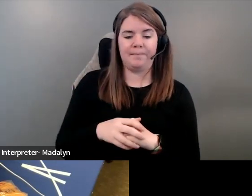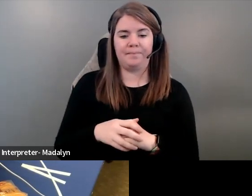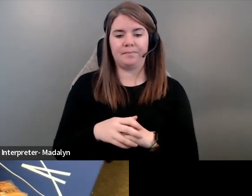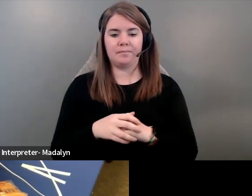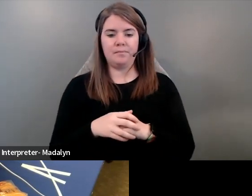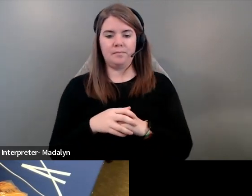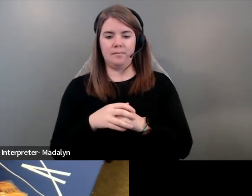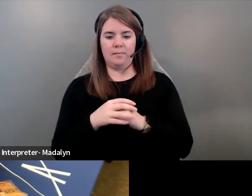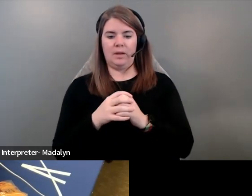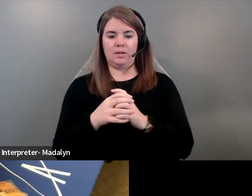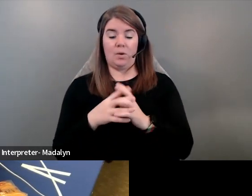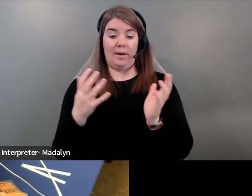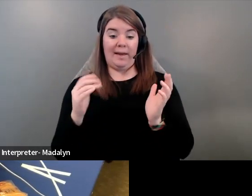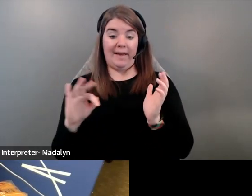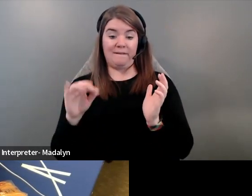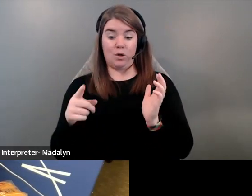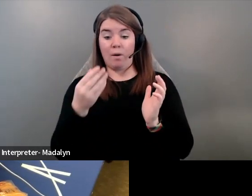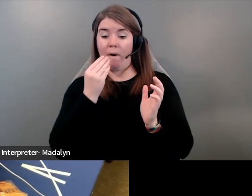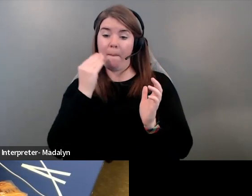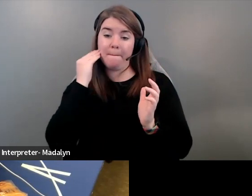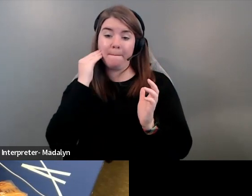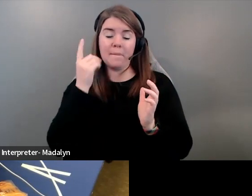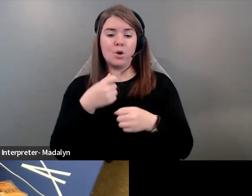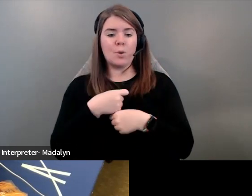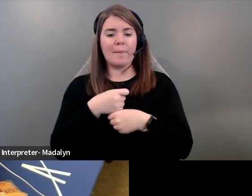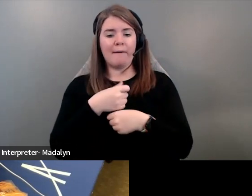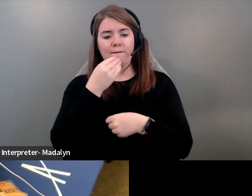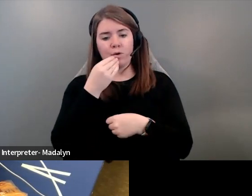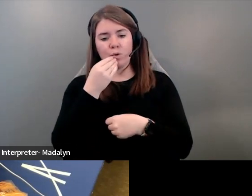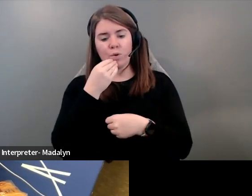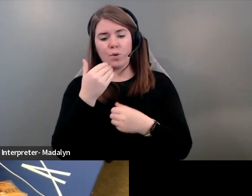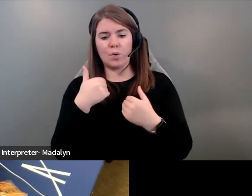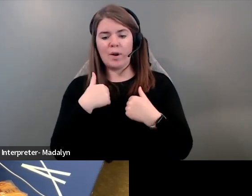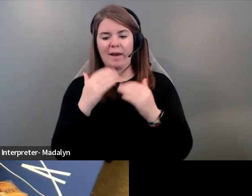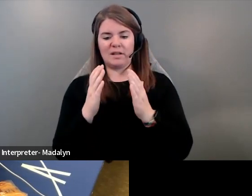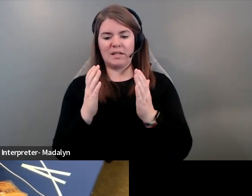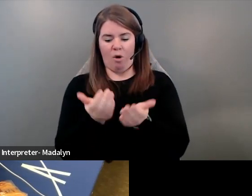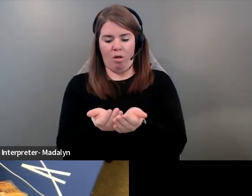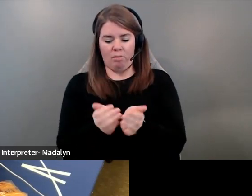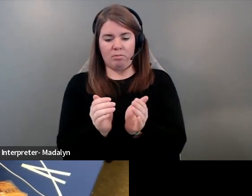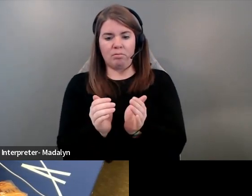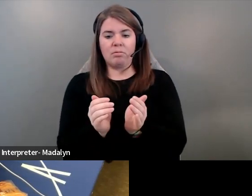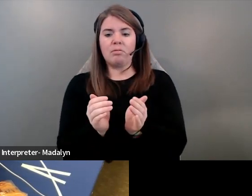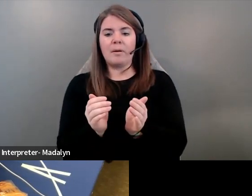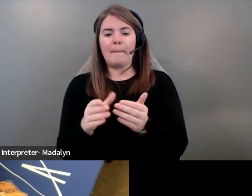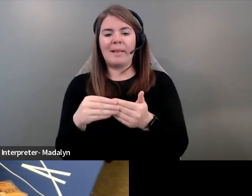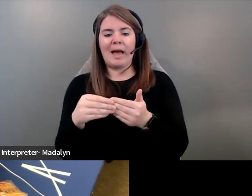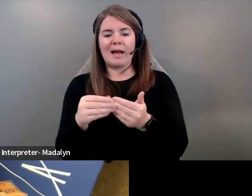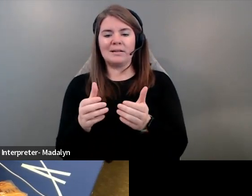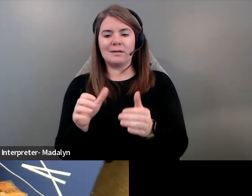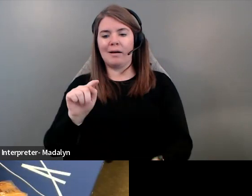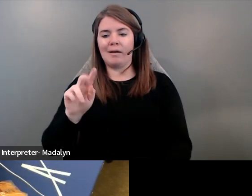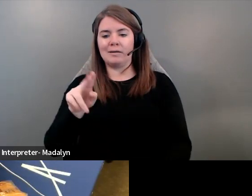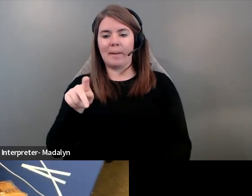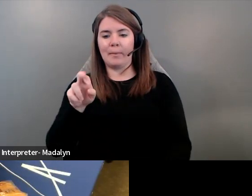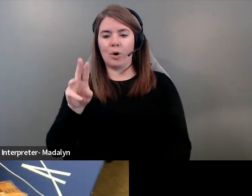So if you're at home and you've made some food, and you might have some little Tupperwares in your fridge with some leftovers, and maybe they sit there